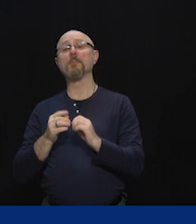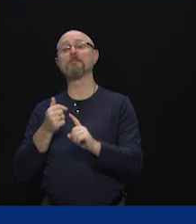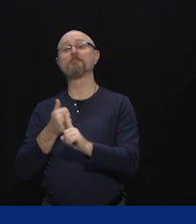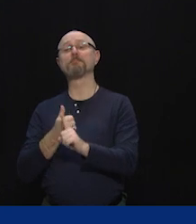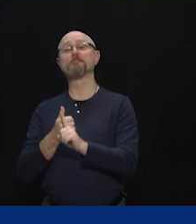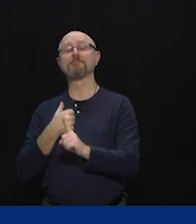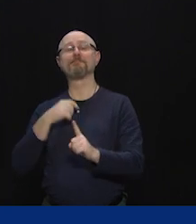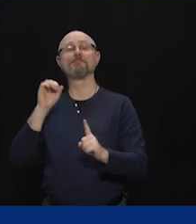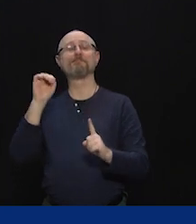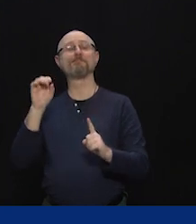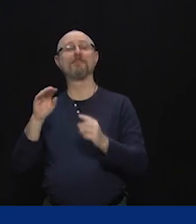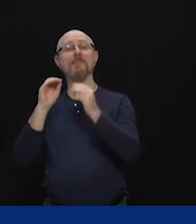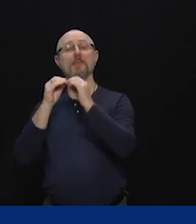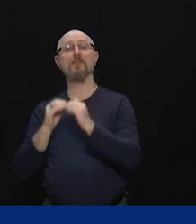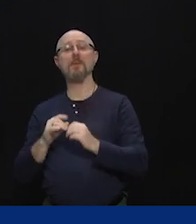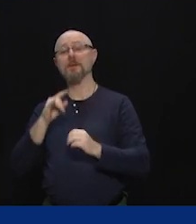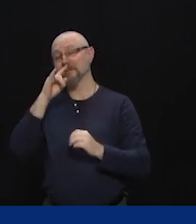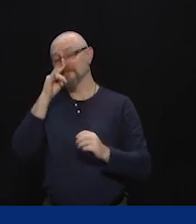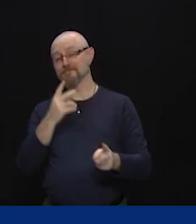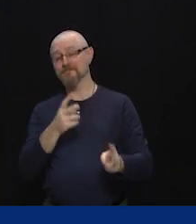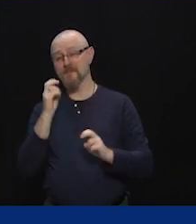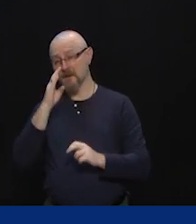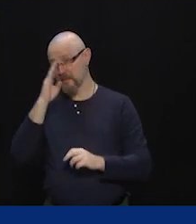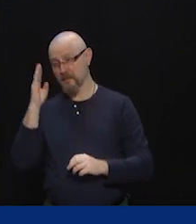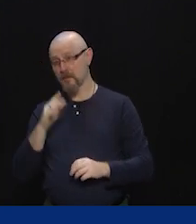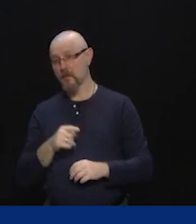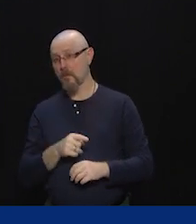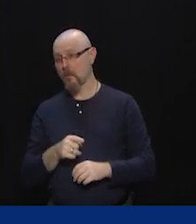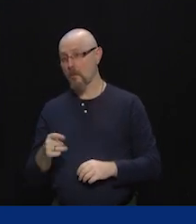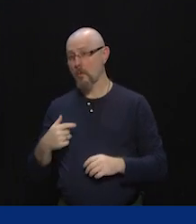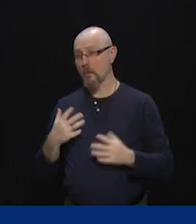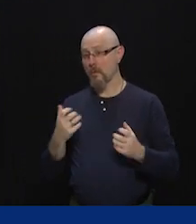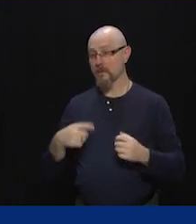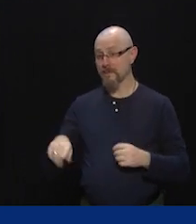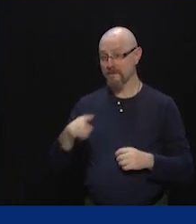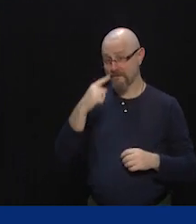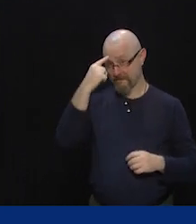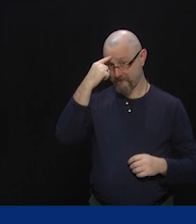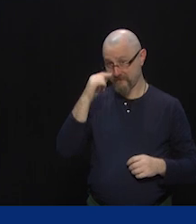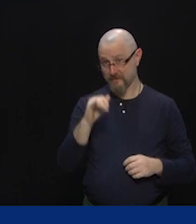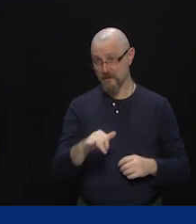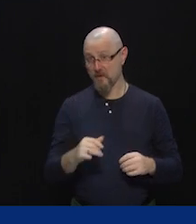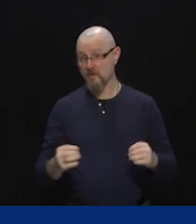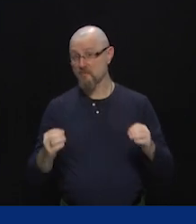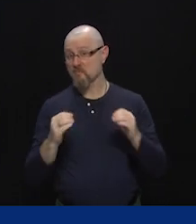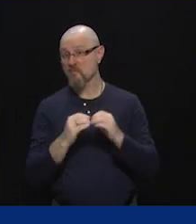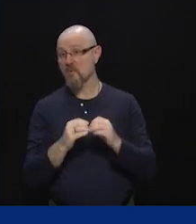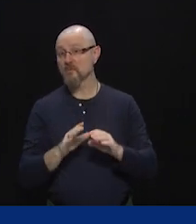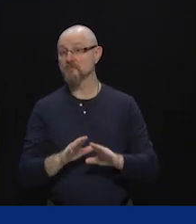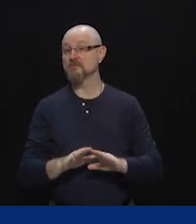pediatric admissions weren't intended to make it seem that children were having an